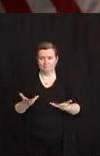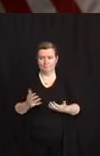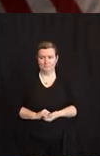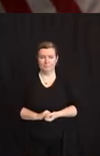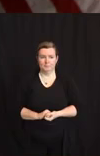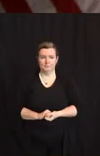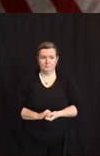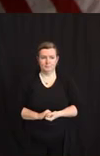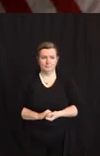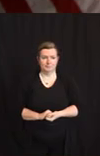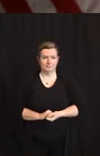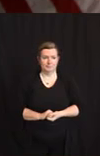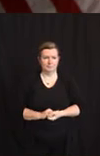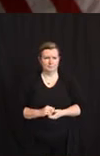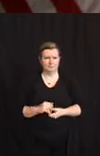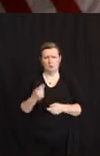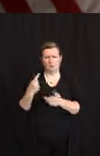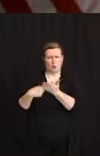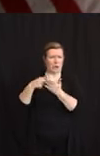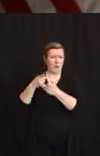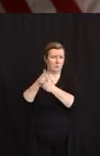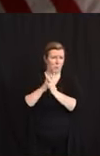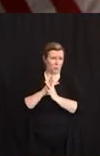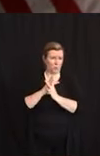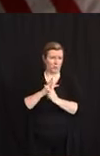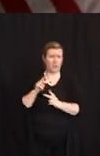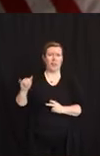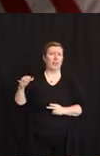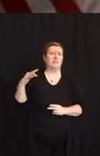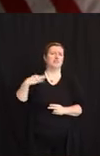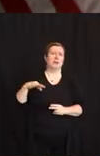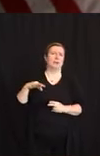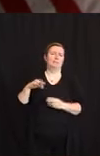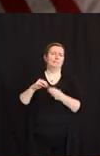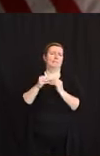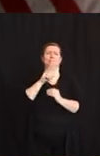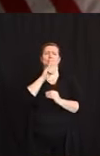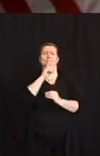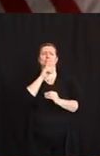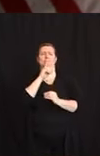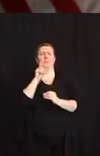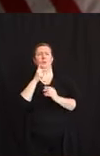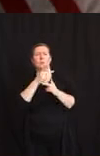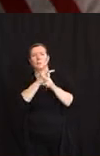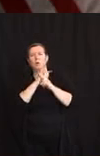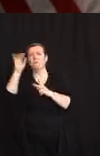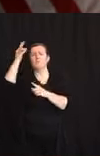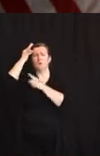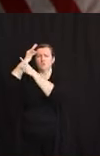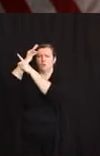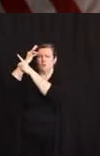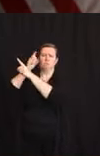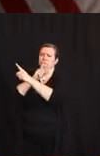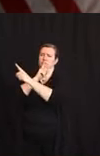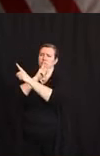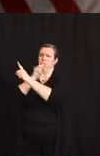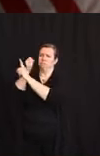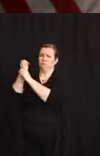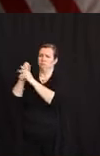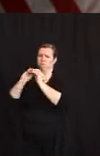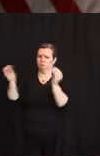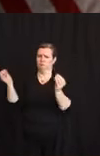us there. I'm not sure, we don't have any color yet in terms of rate, so it will probably cost us a modest